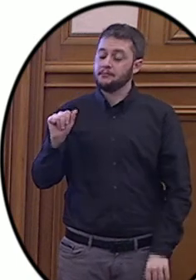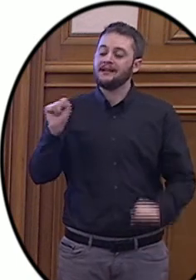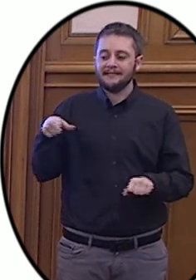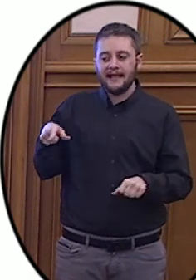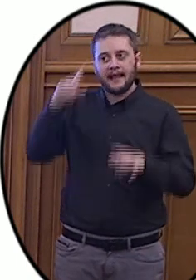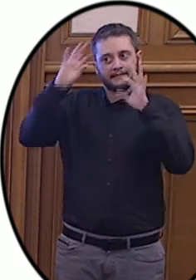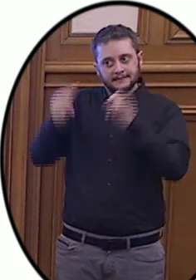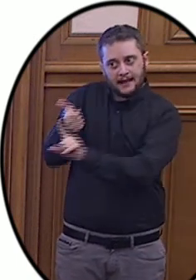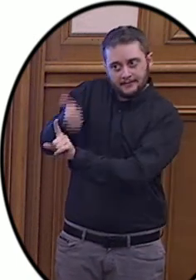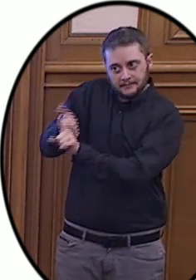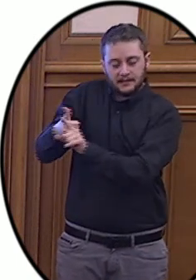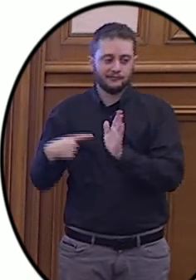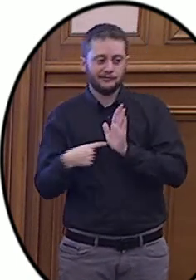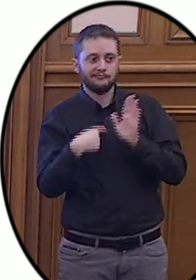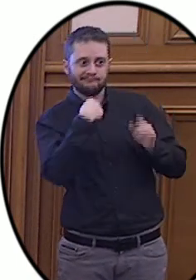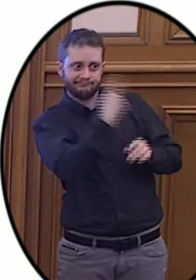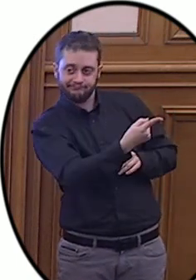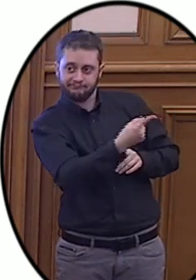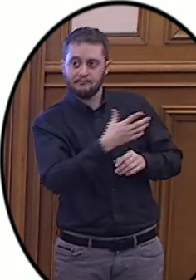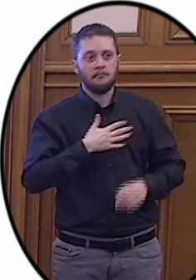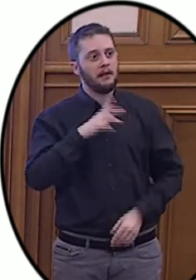diagnosis, but they're not required to.